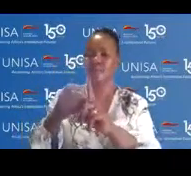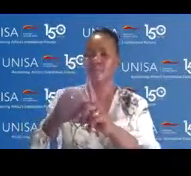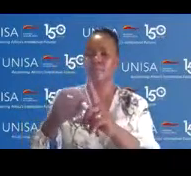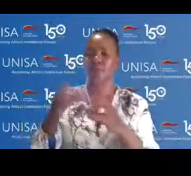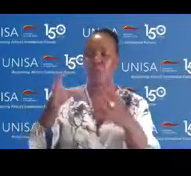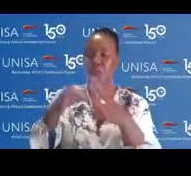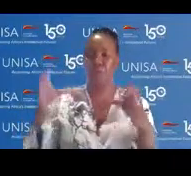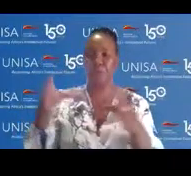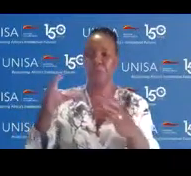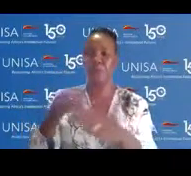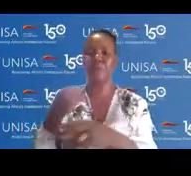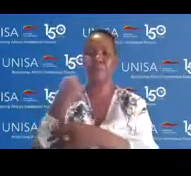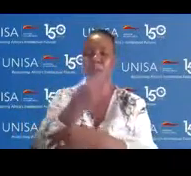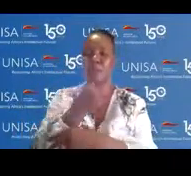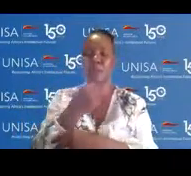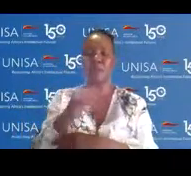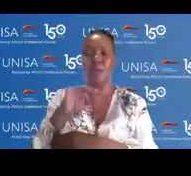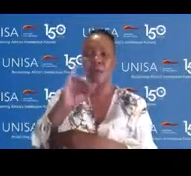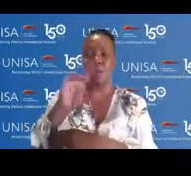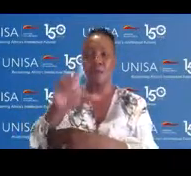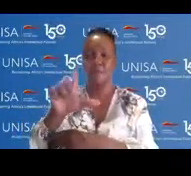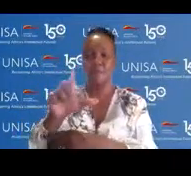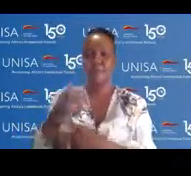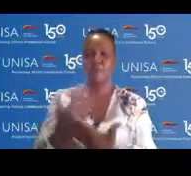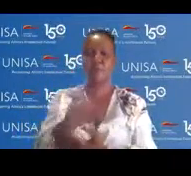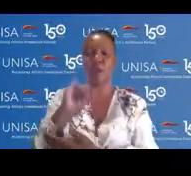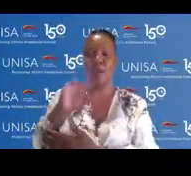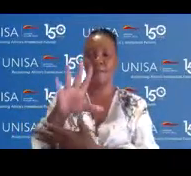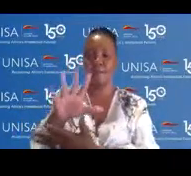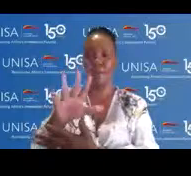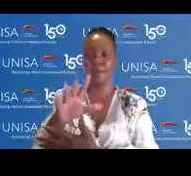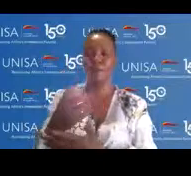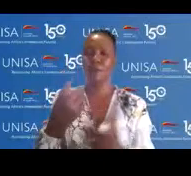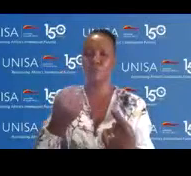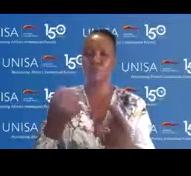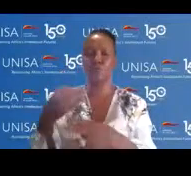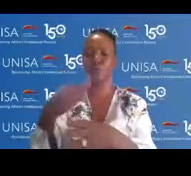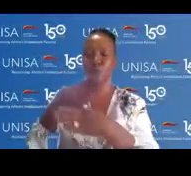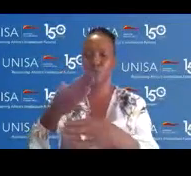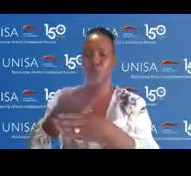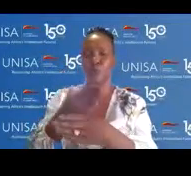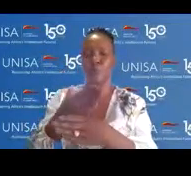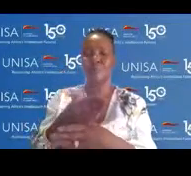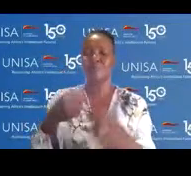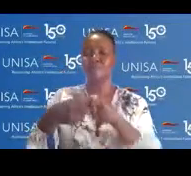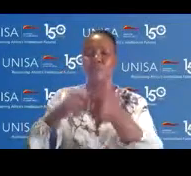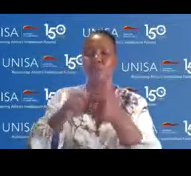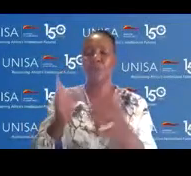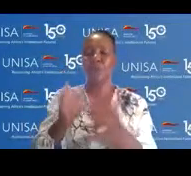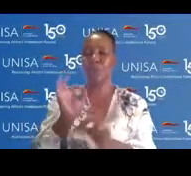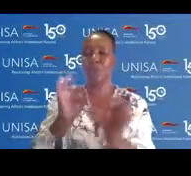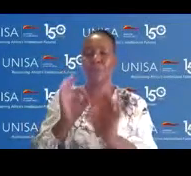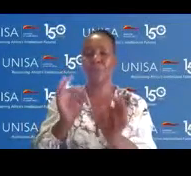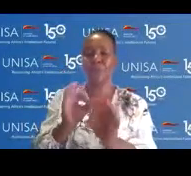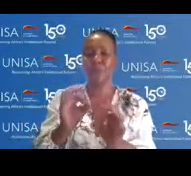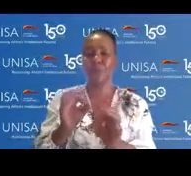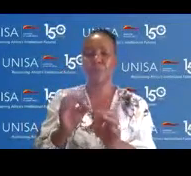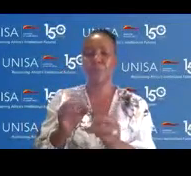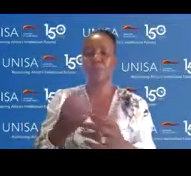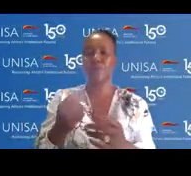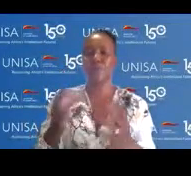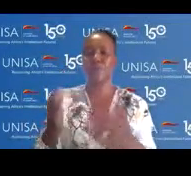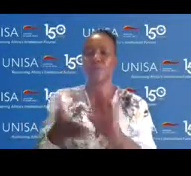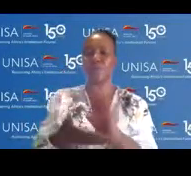nice, i7 or even i5 can do the job. It's not a problem. You don't have to go for the very latest one in terms